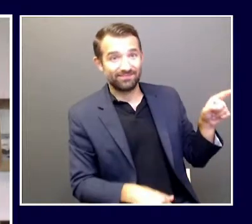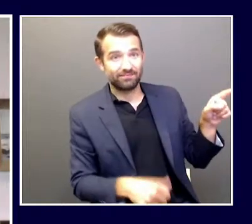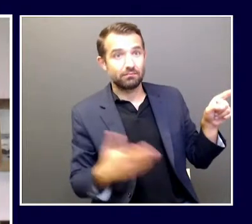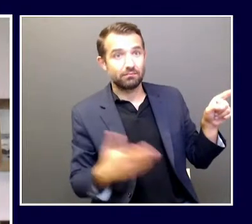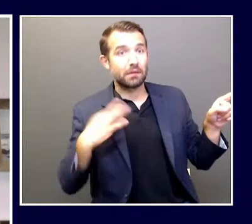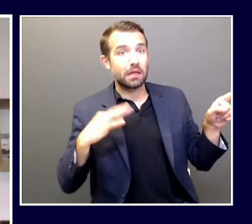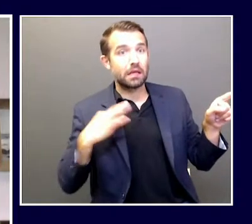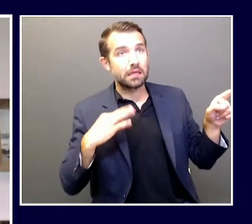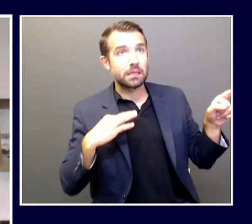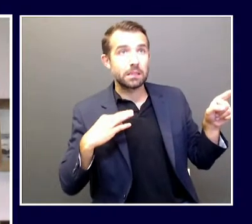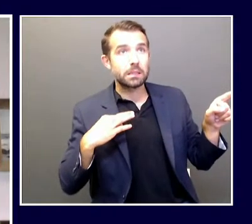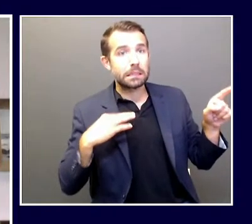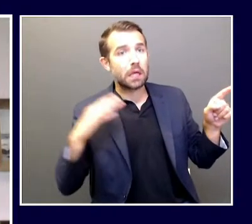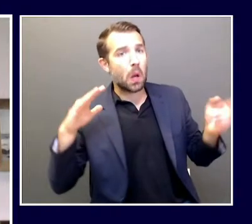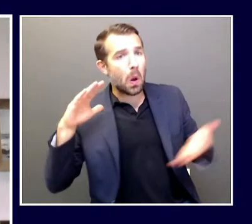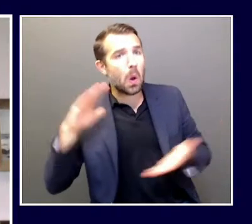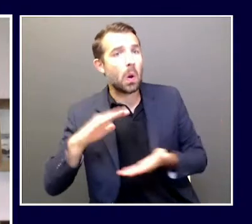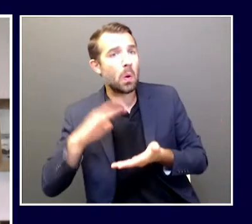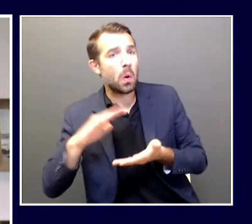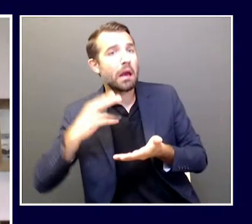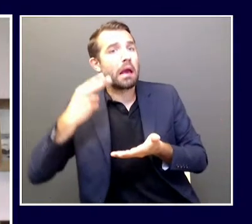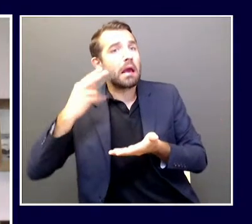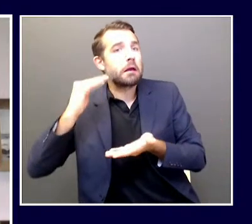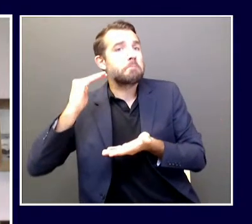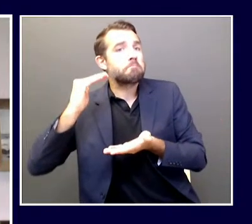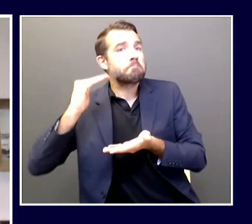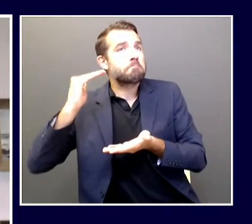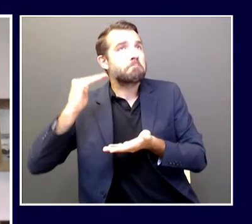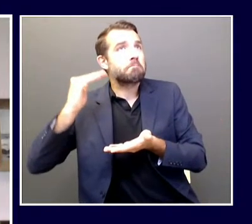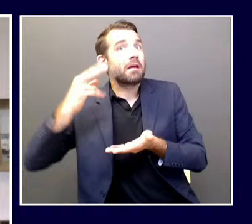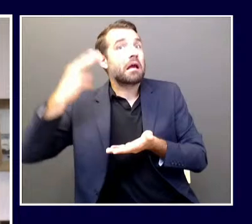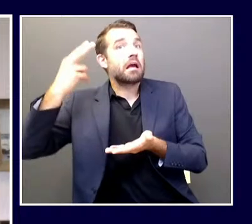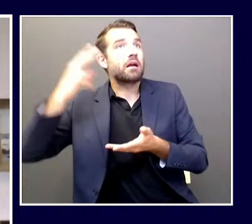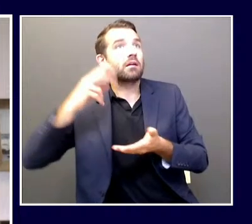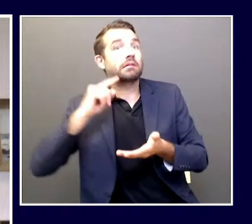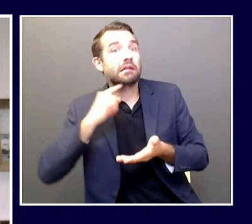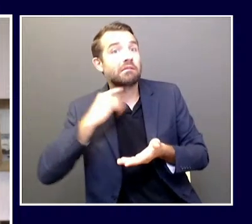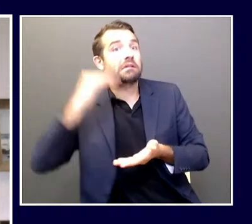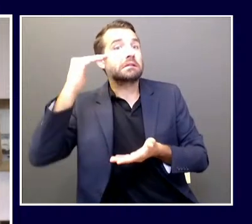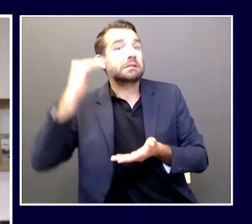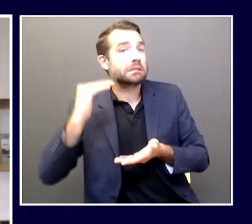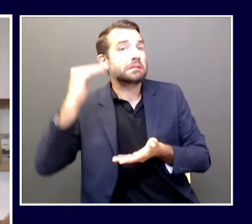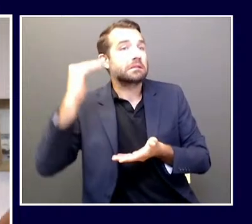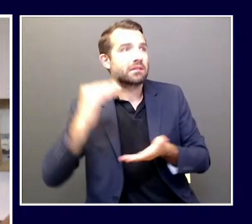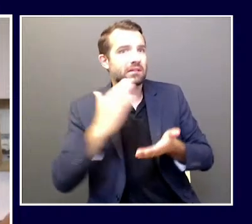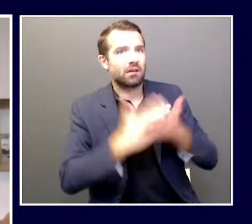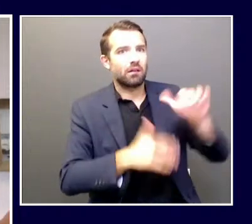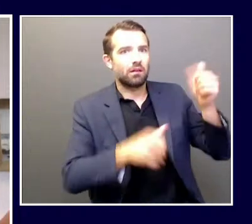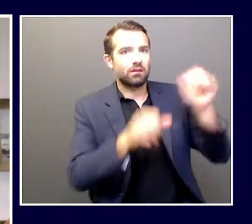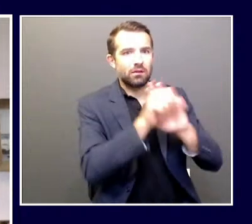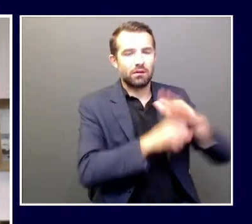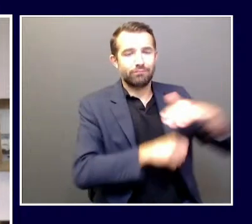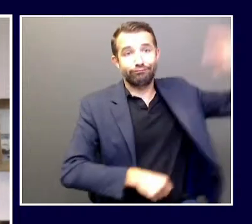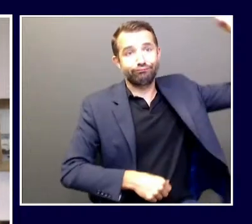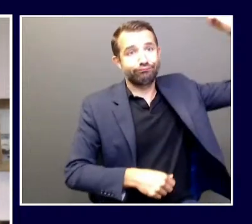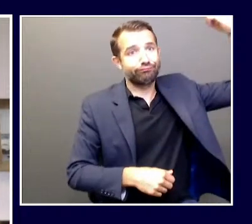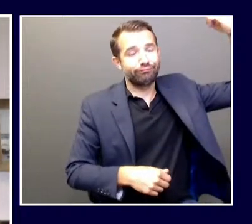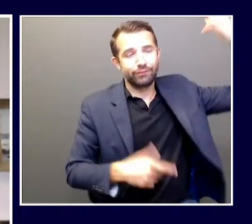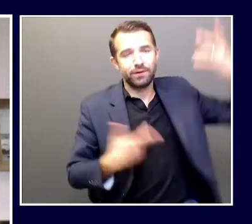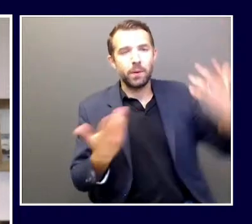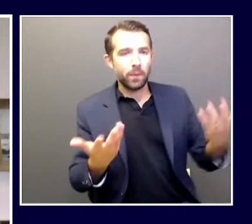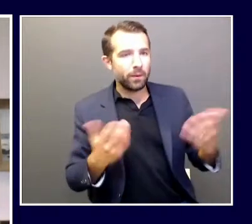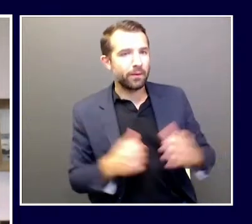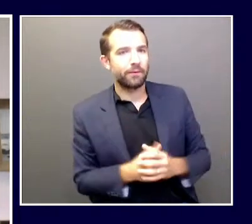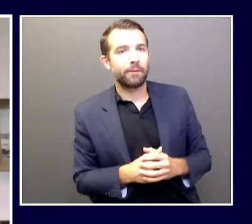too far on the silver lining front. But you're right about the publication. We do have a link to the latest designations from the